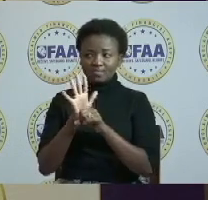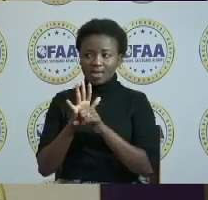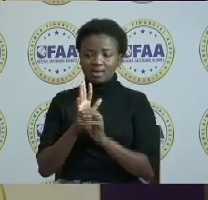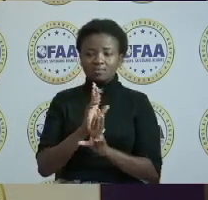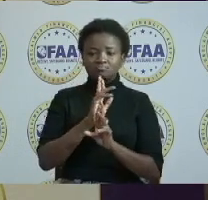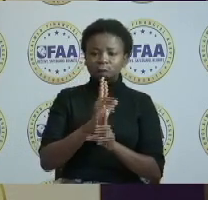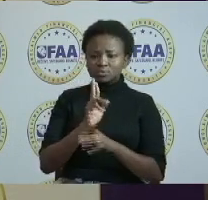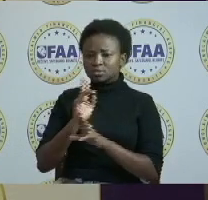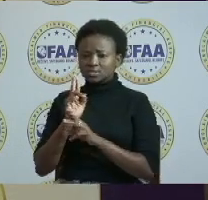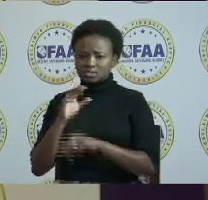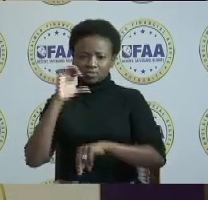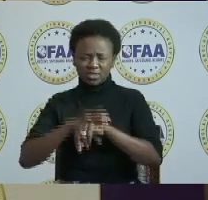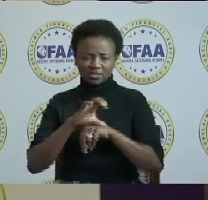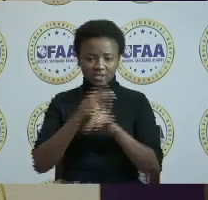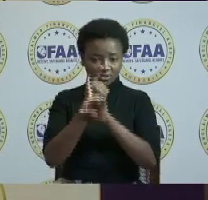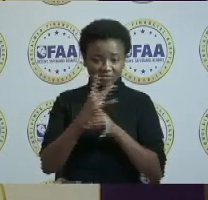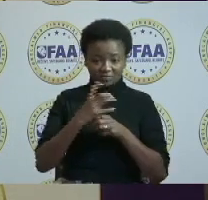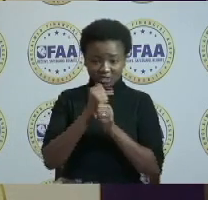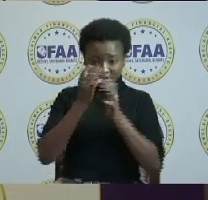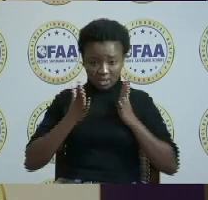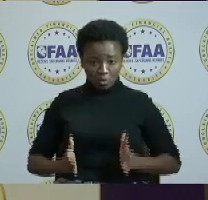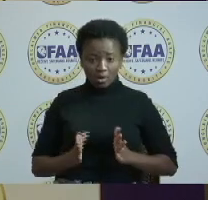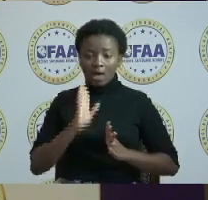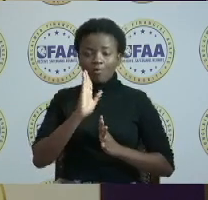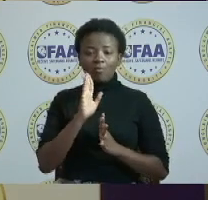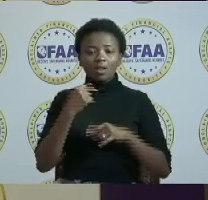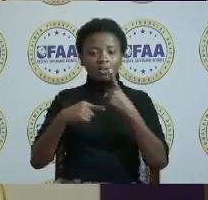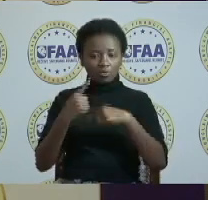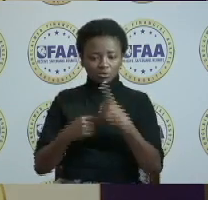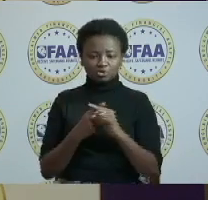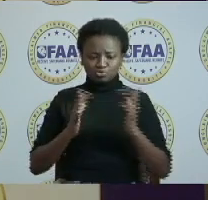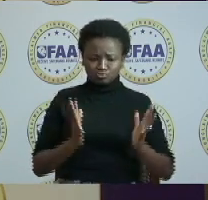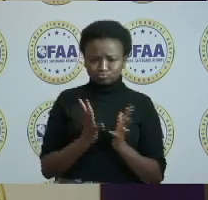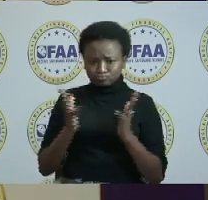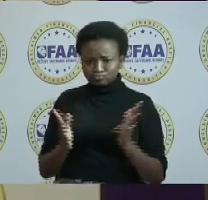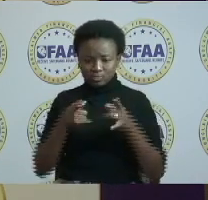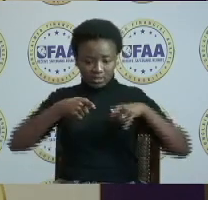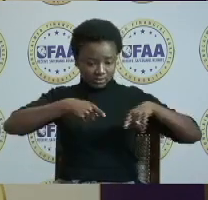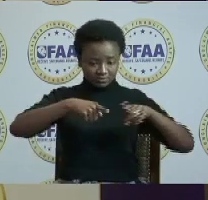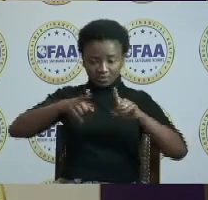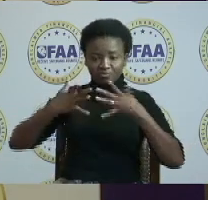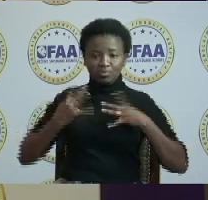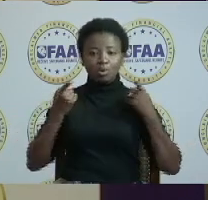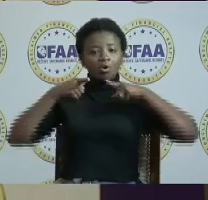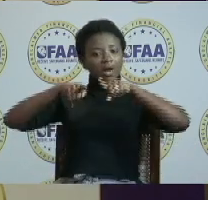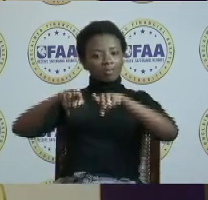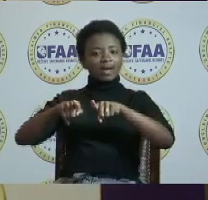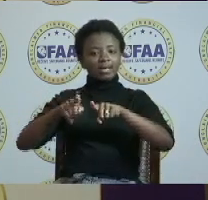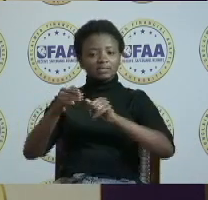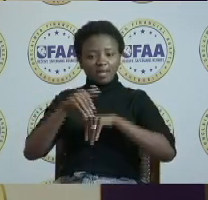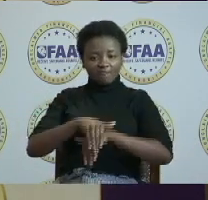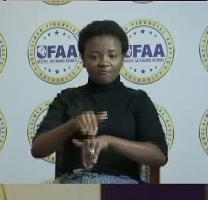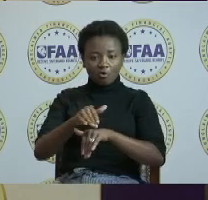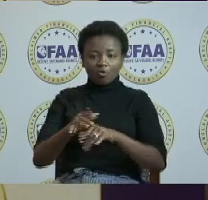the stakeholders' education and awareness will continue to be mainstreamed to encourage voluntary compliance amongst holders,